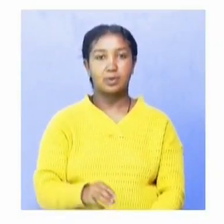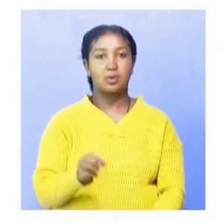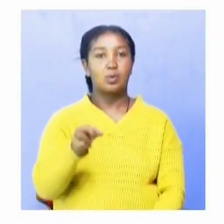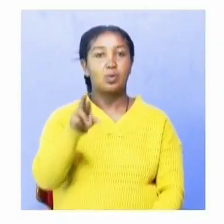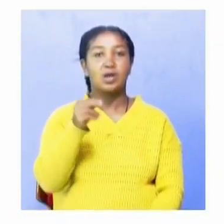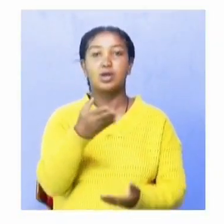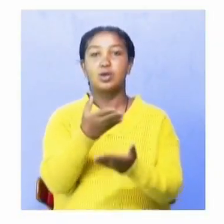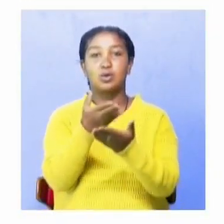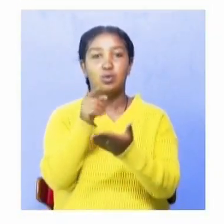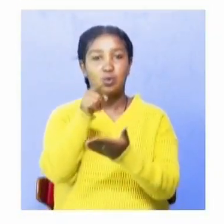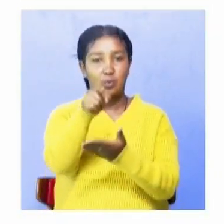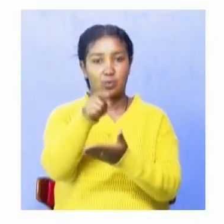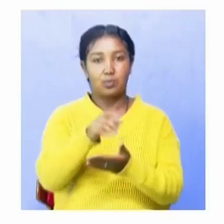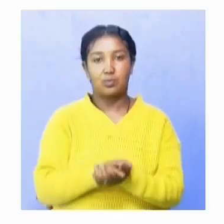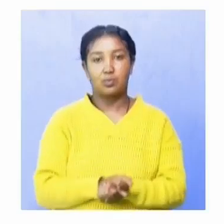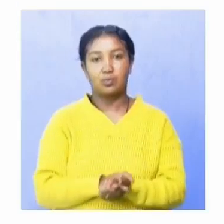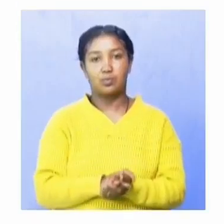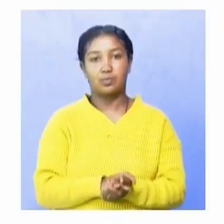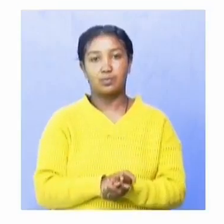you here? Were